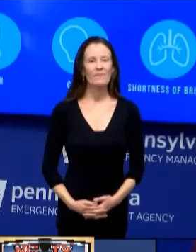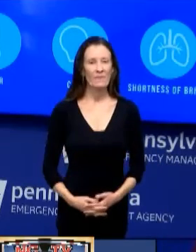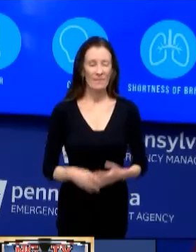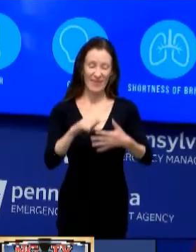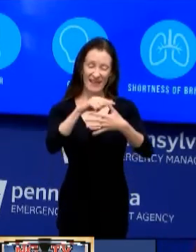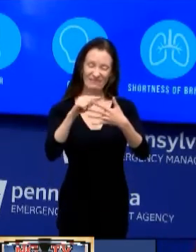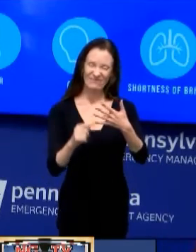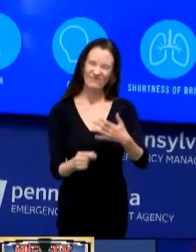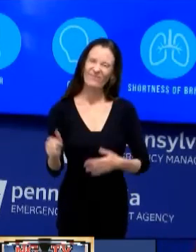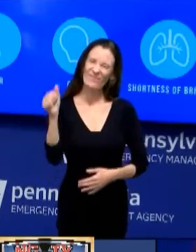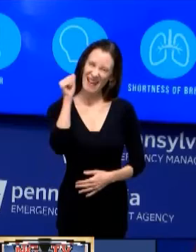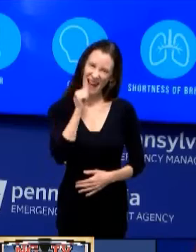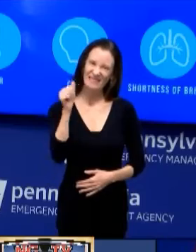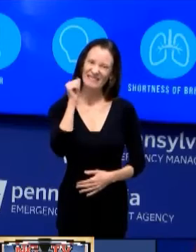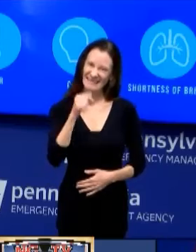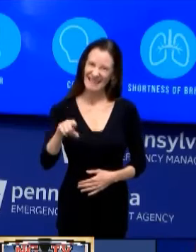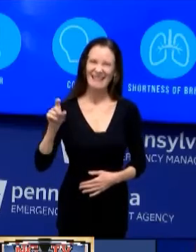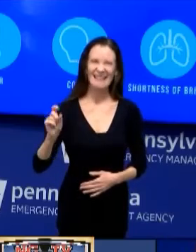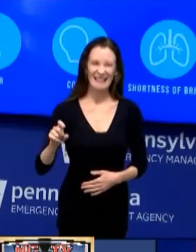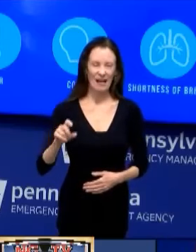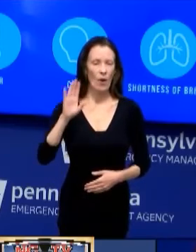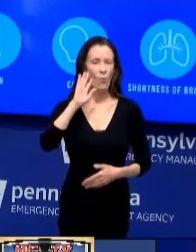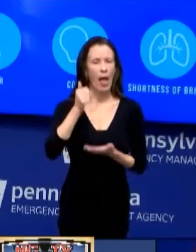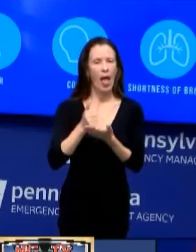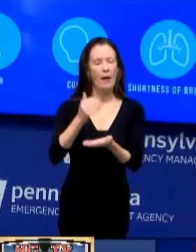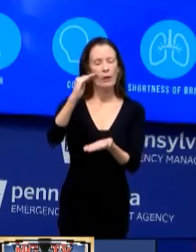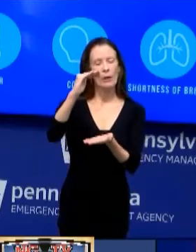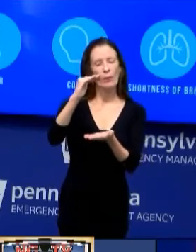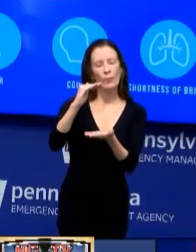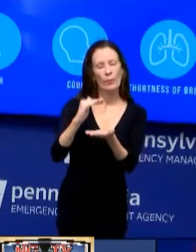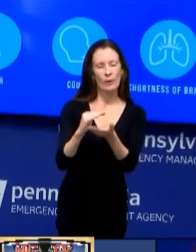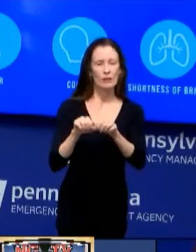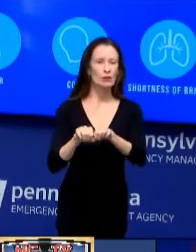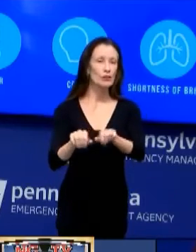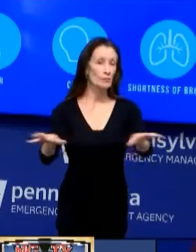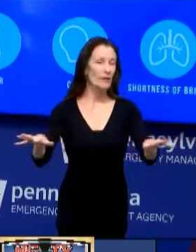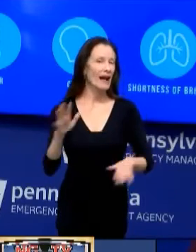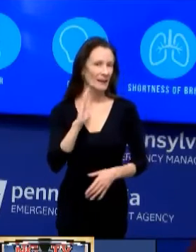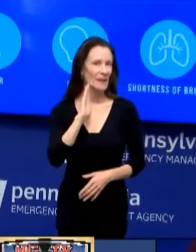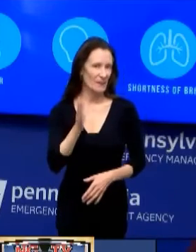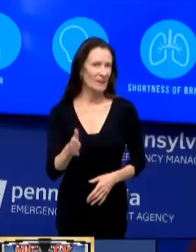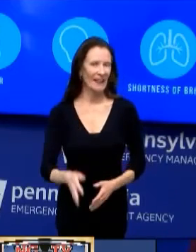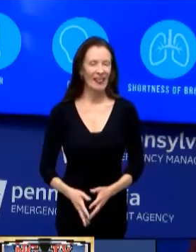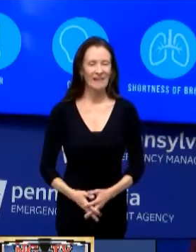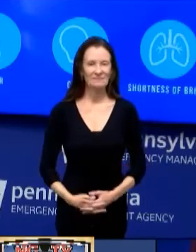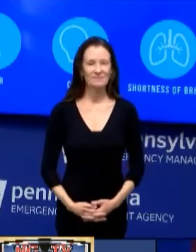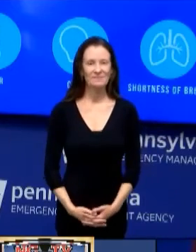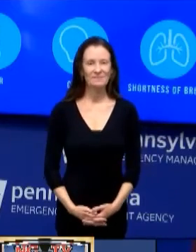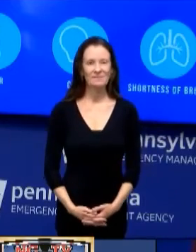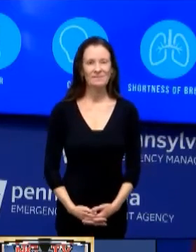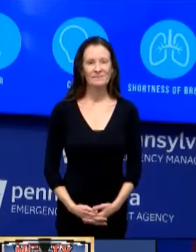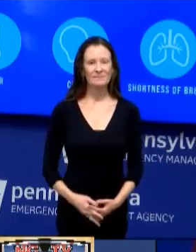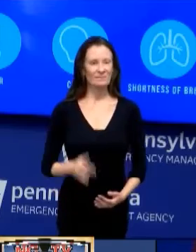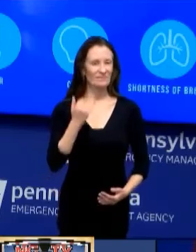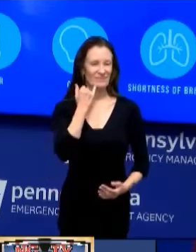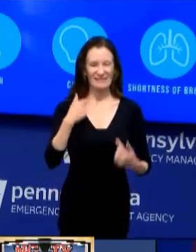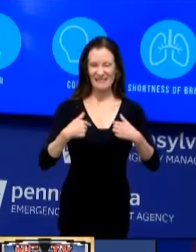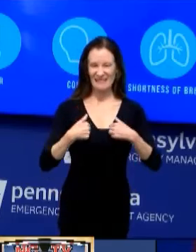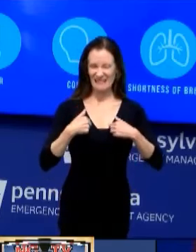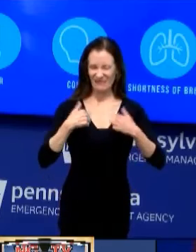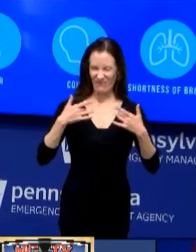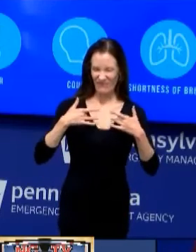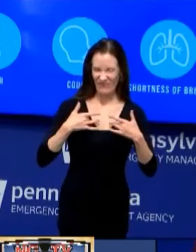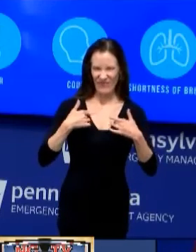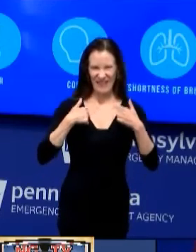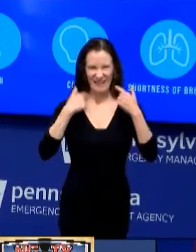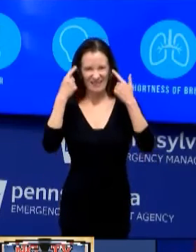have questions about your health, please contact your healthcare provider. If you need mental health resources